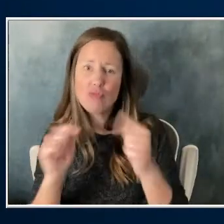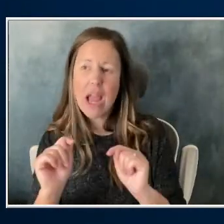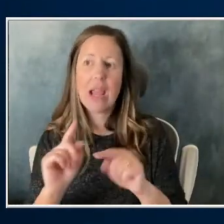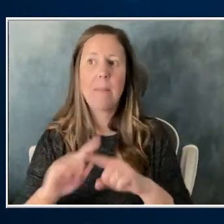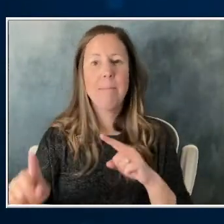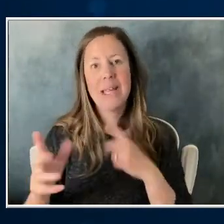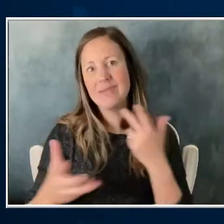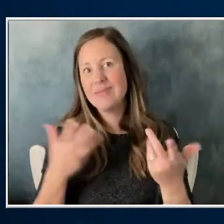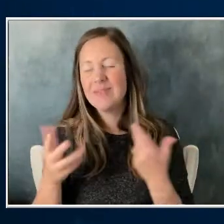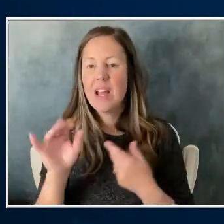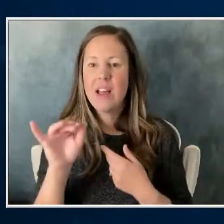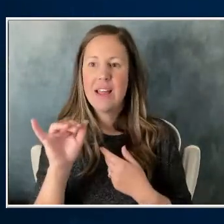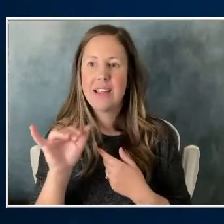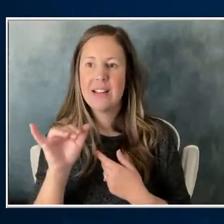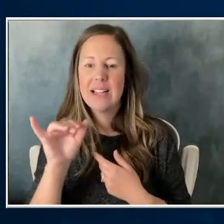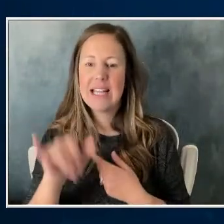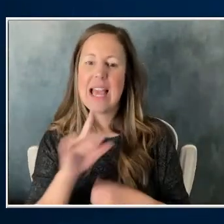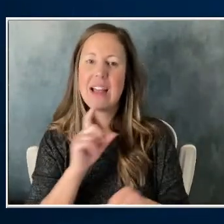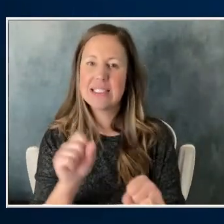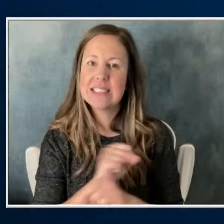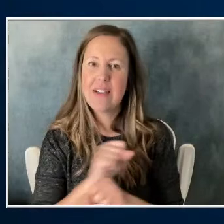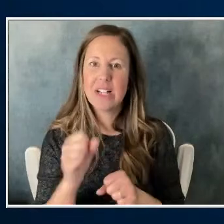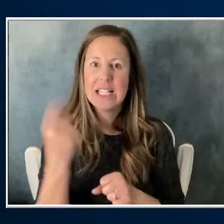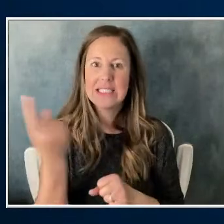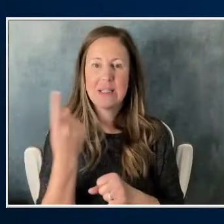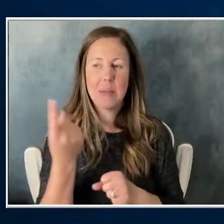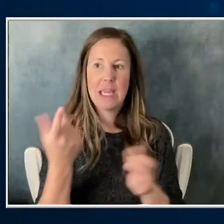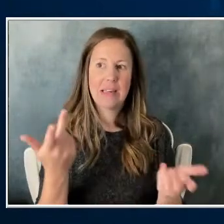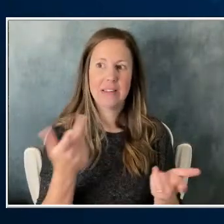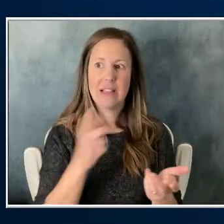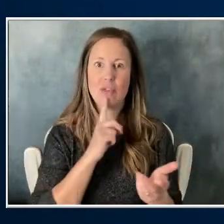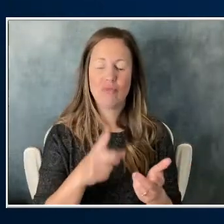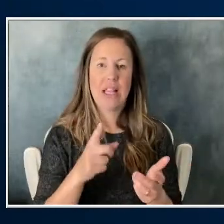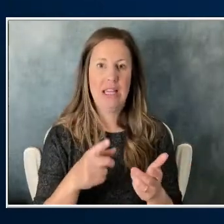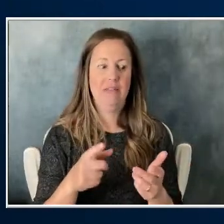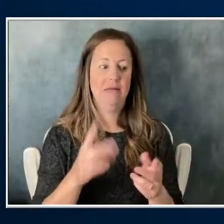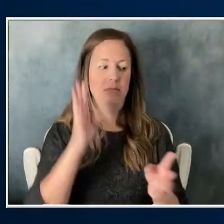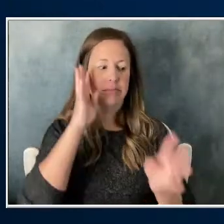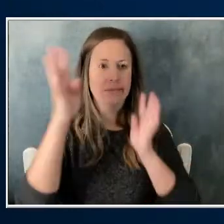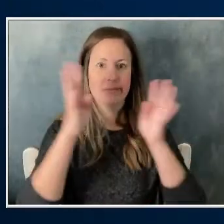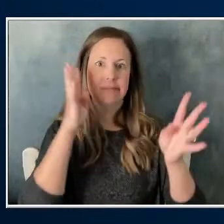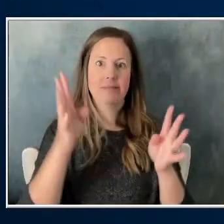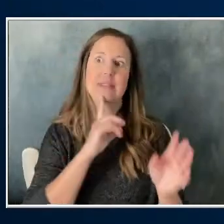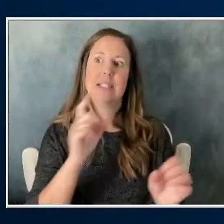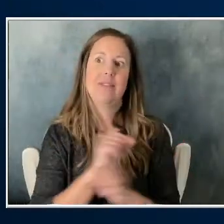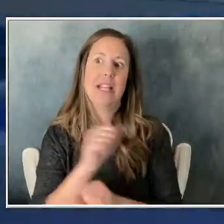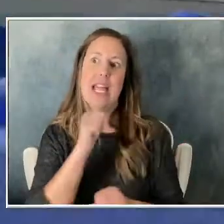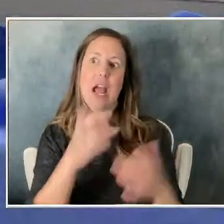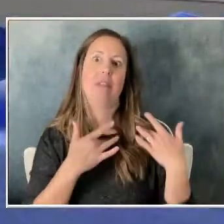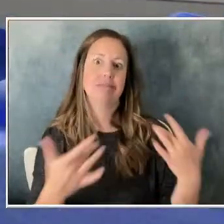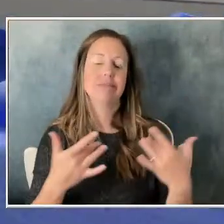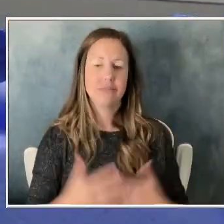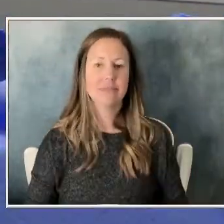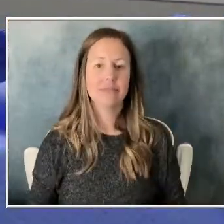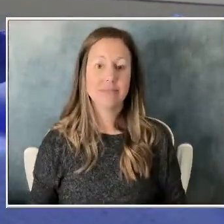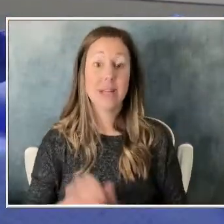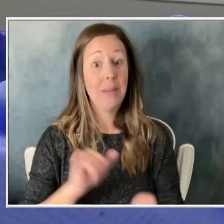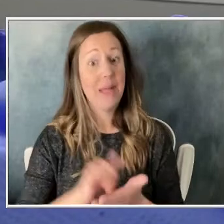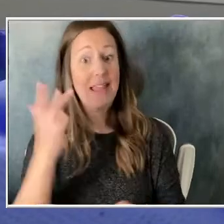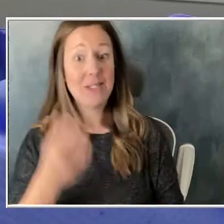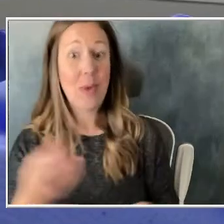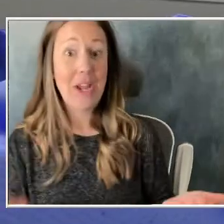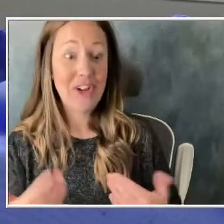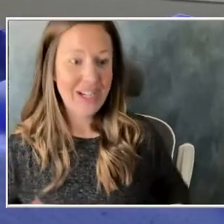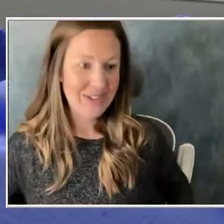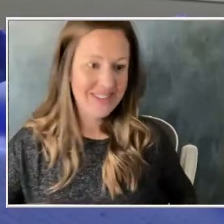is definitely something that's out of the box. And it's certainly not what we normally do. And that's why you're here, to think outside the box when somebody